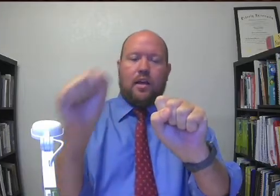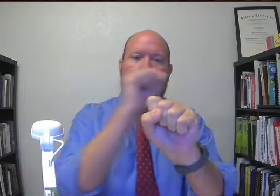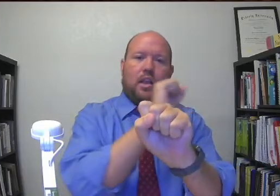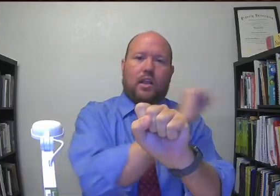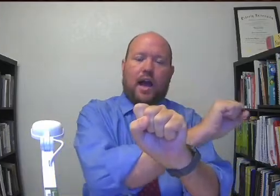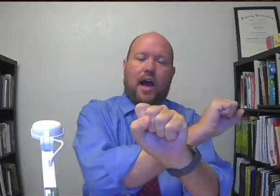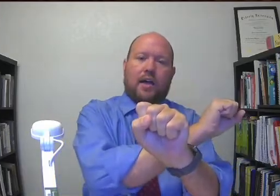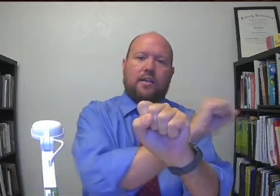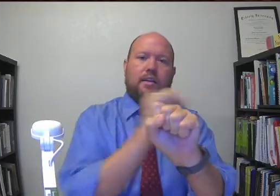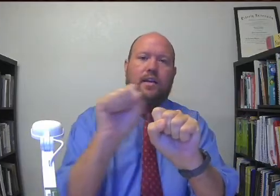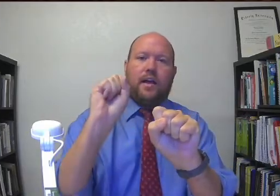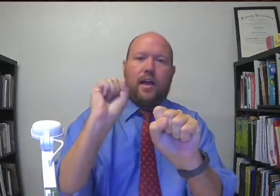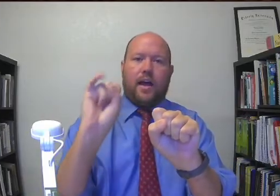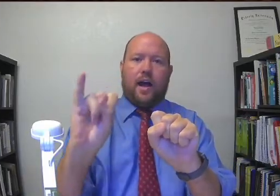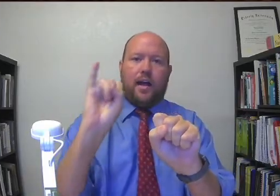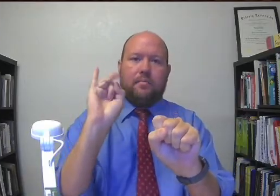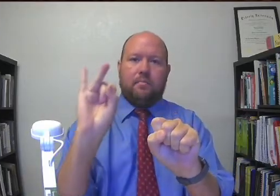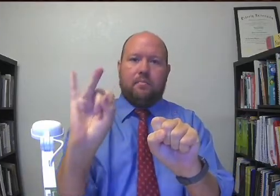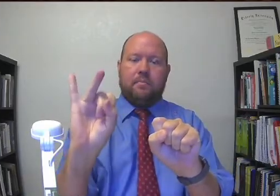Umbrella.